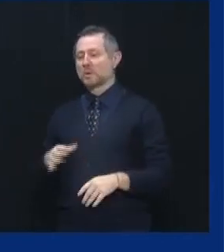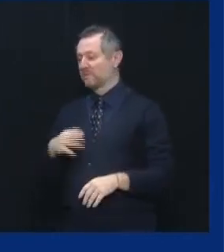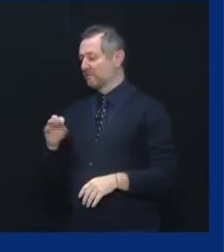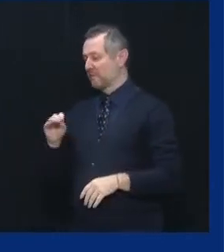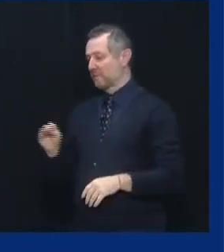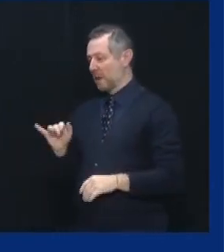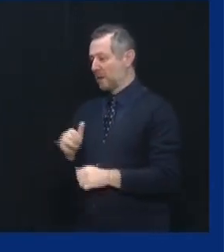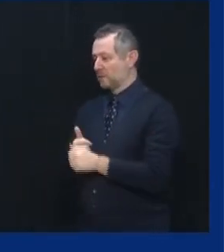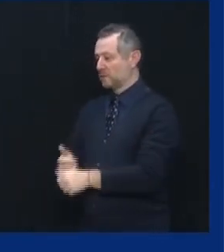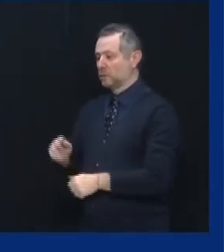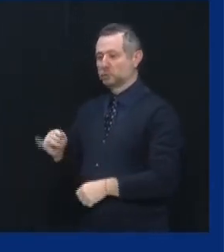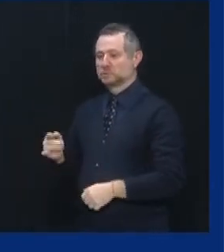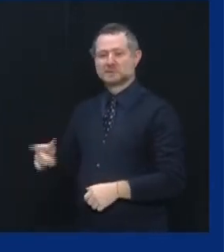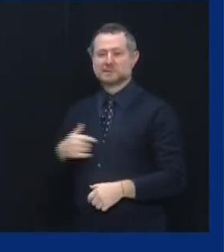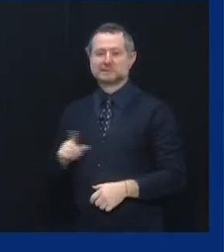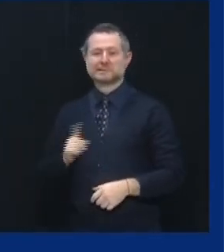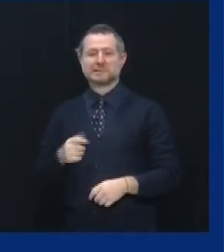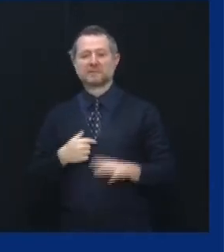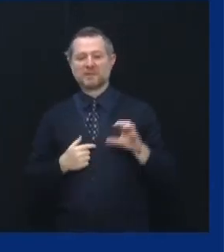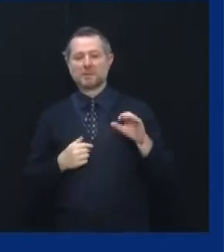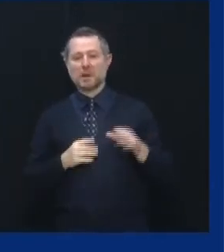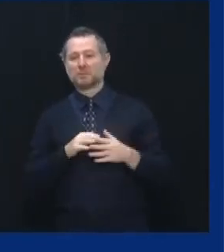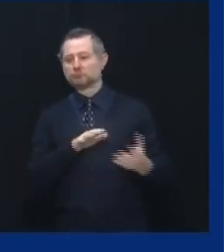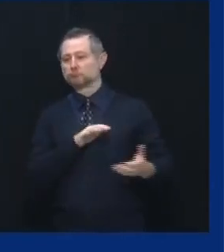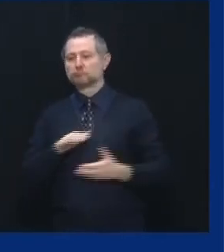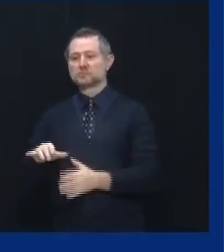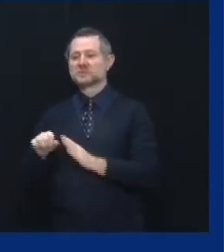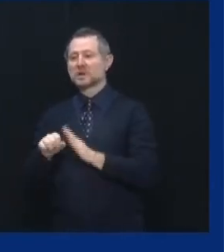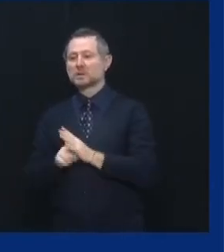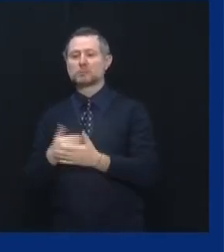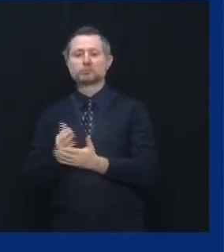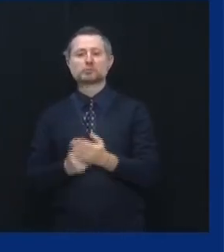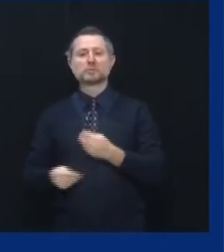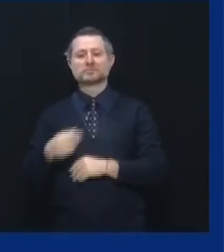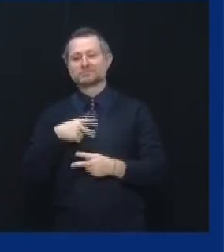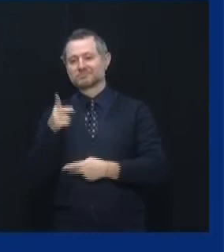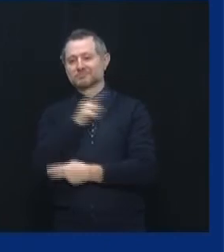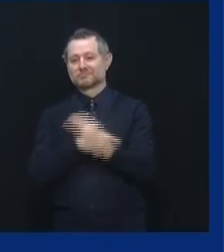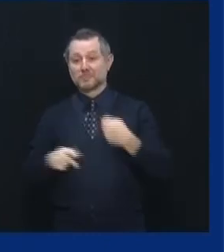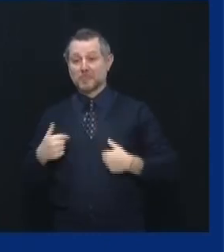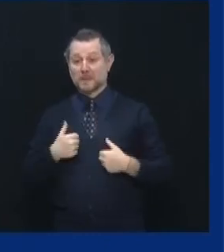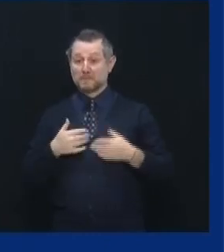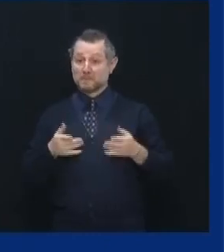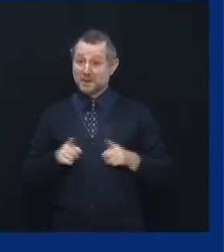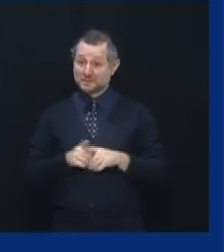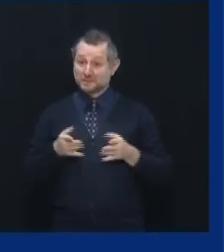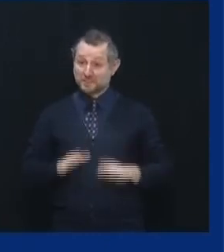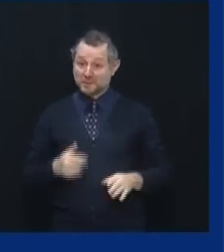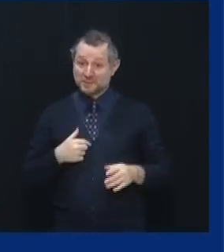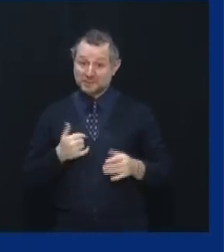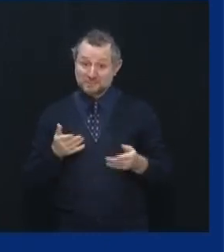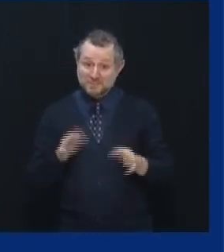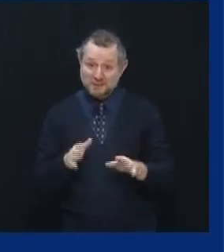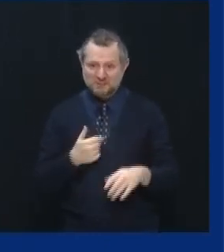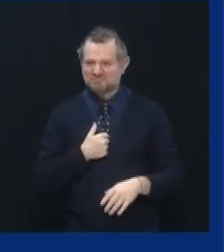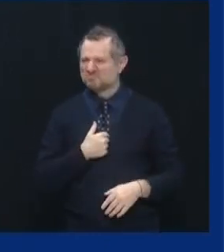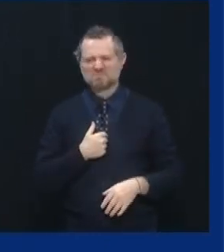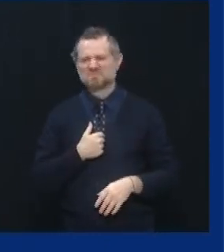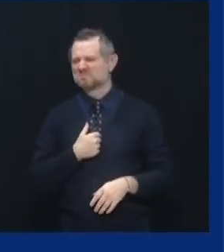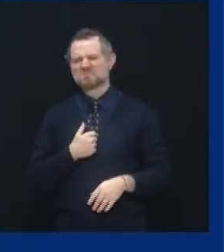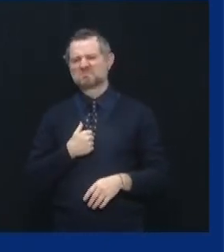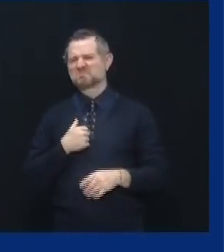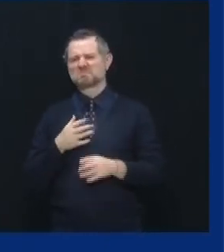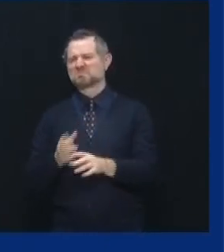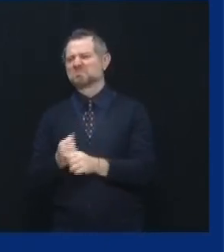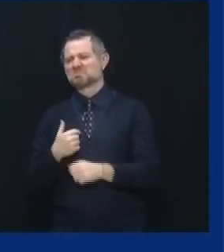the state budget. Otherwise, for the bettors, it's seamless and it's exactly the same. The only difference is state gets the money